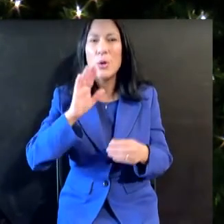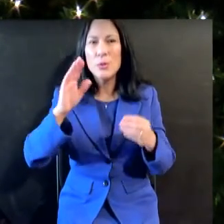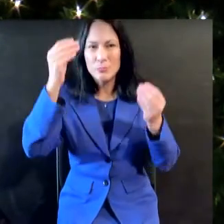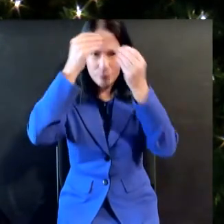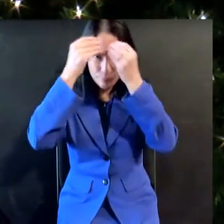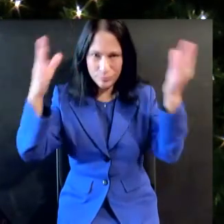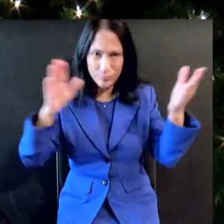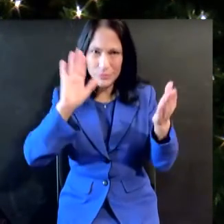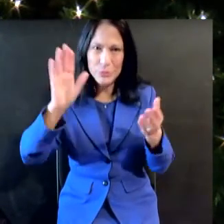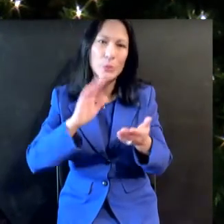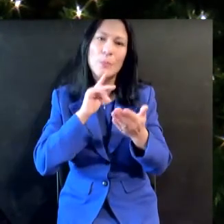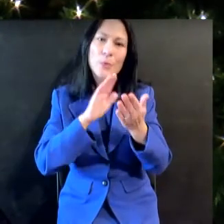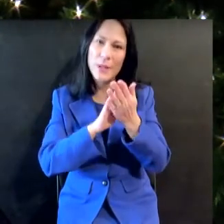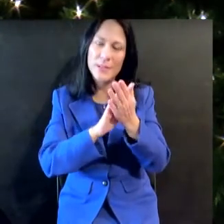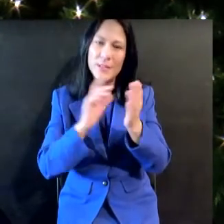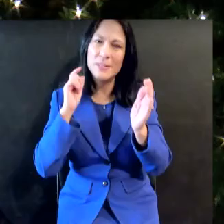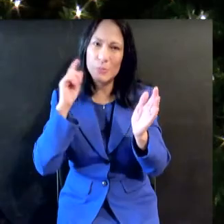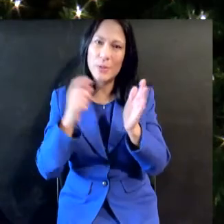will.